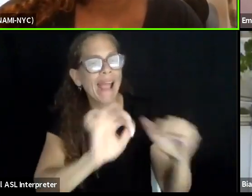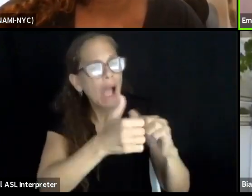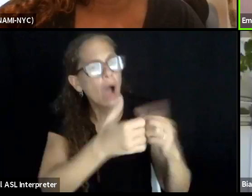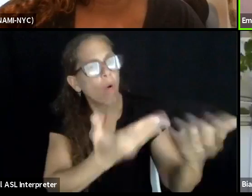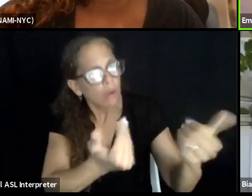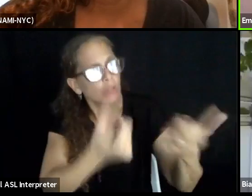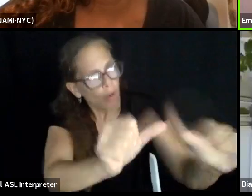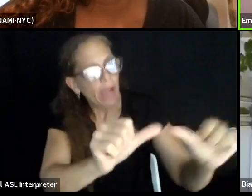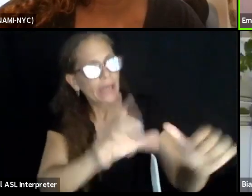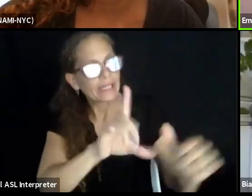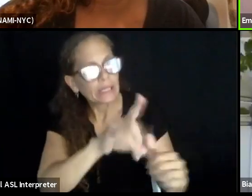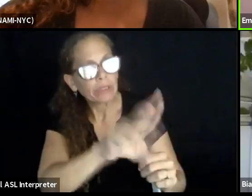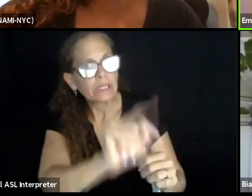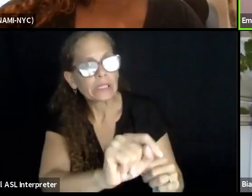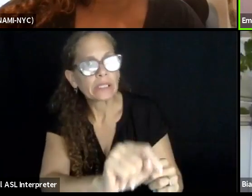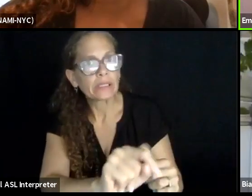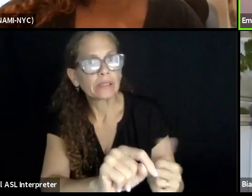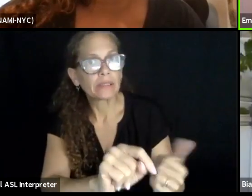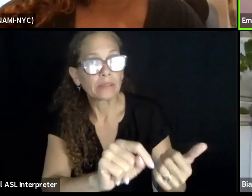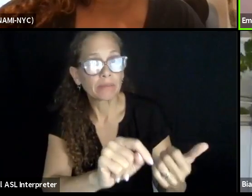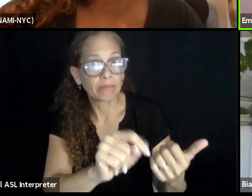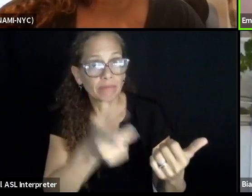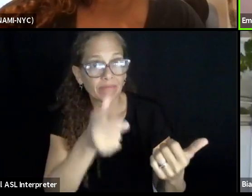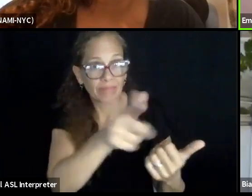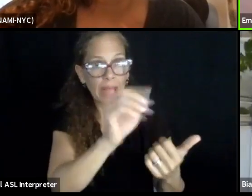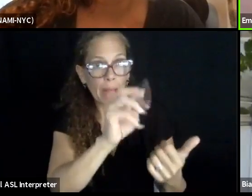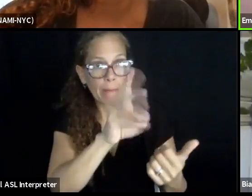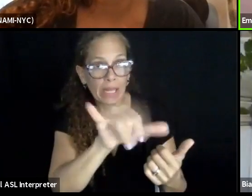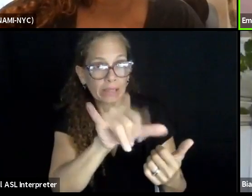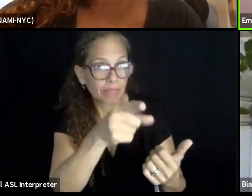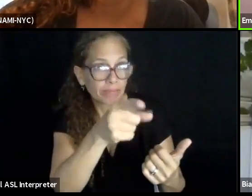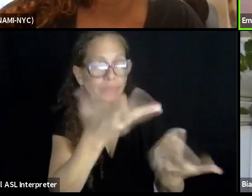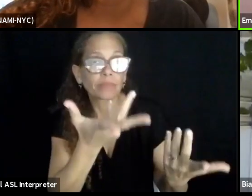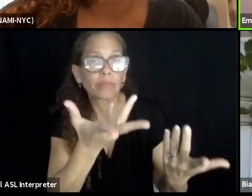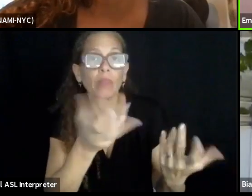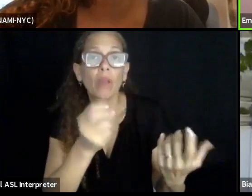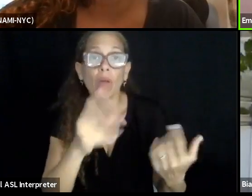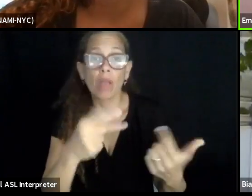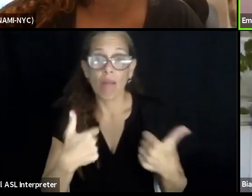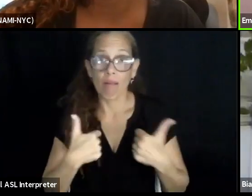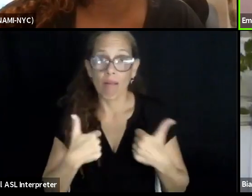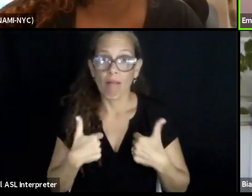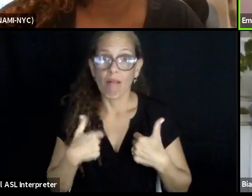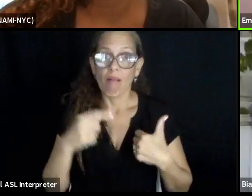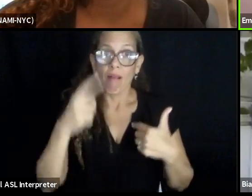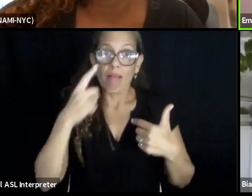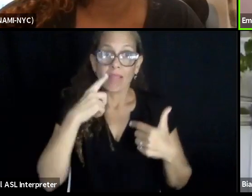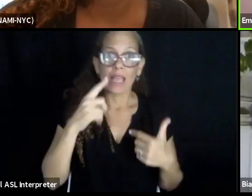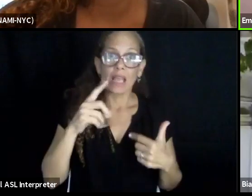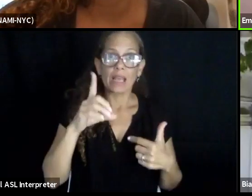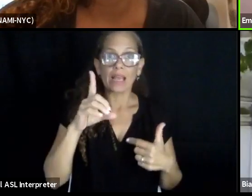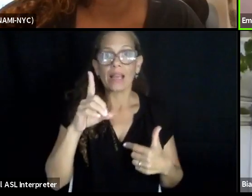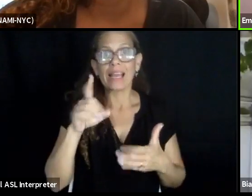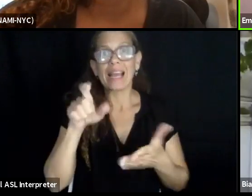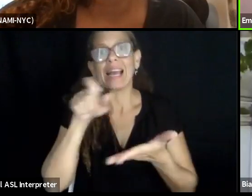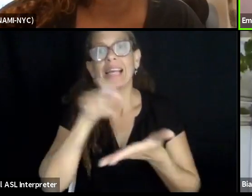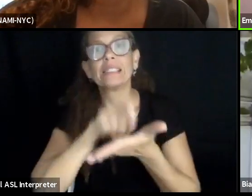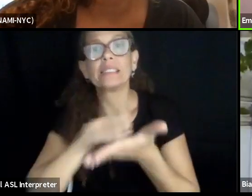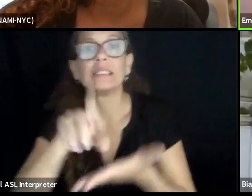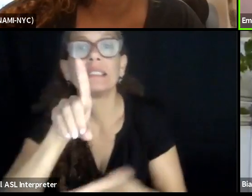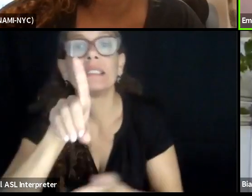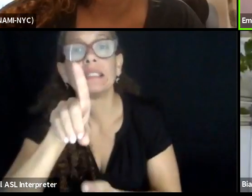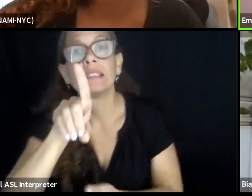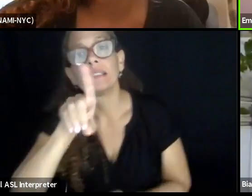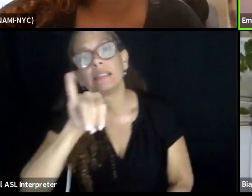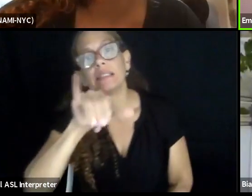Do you want me to start on that, Dr. Nguyen? Okay, so I think number one, that's why diary cards are super